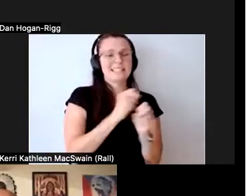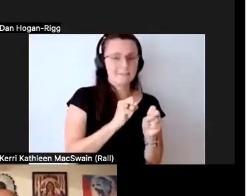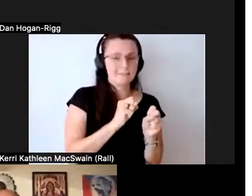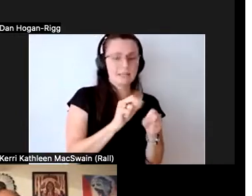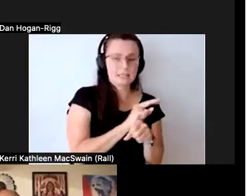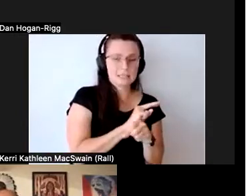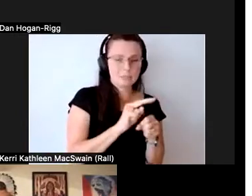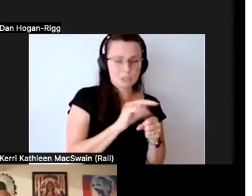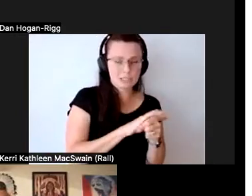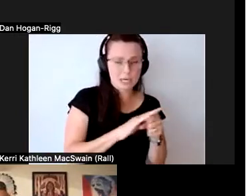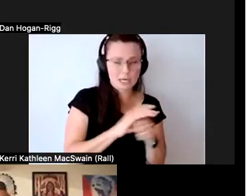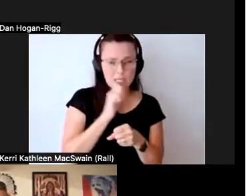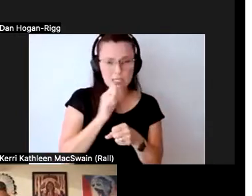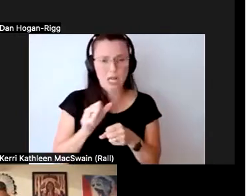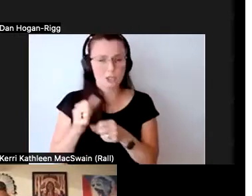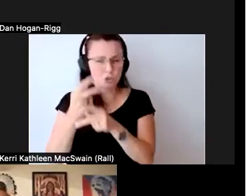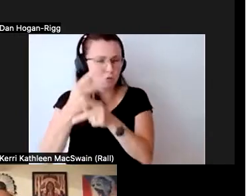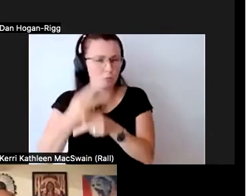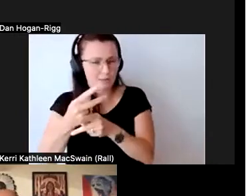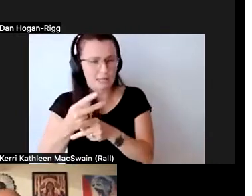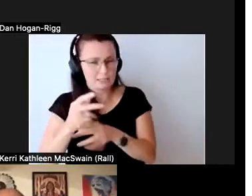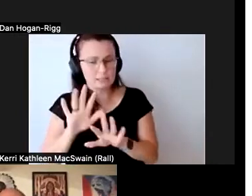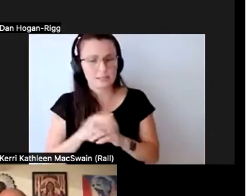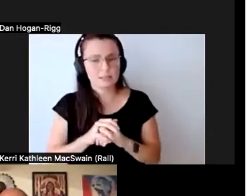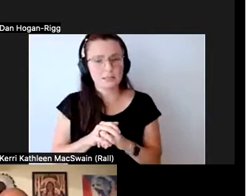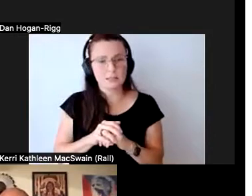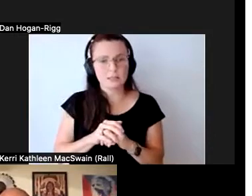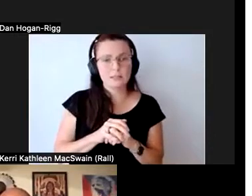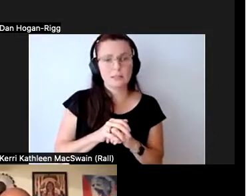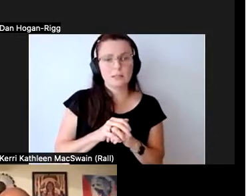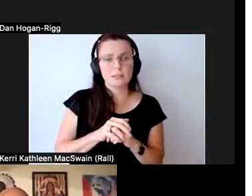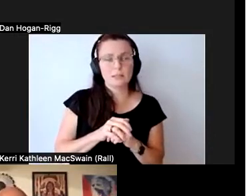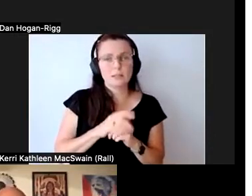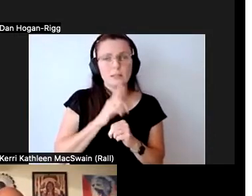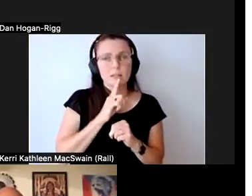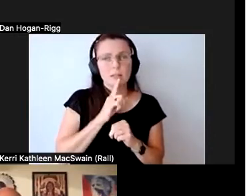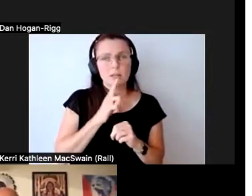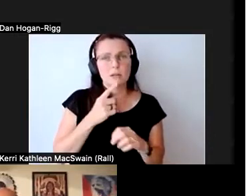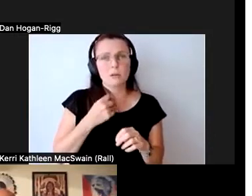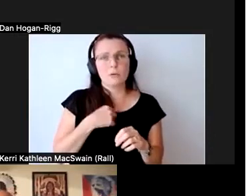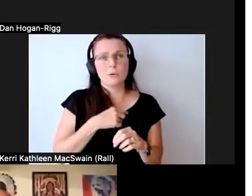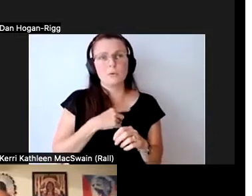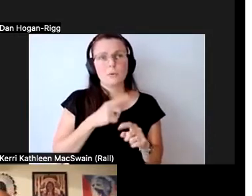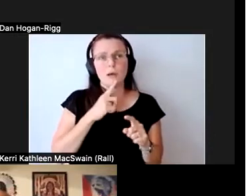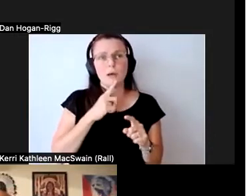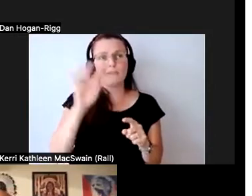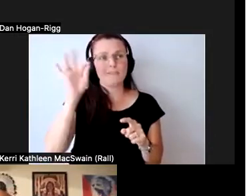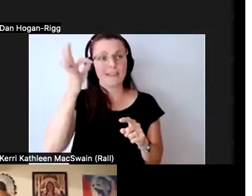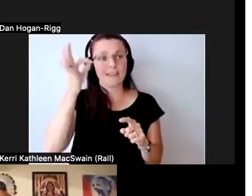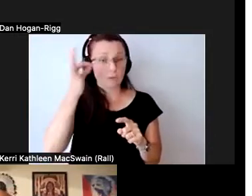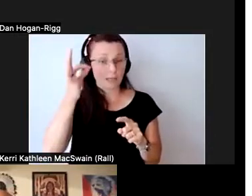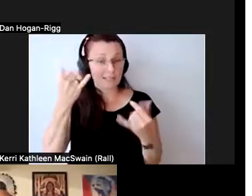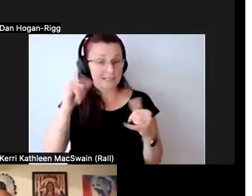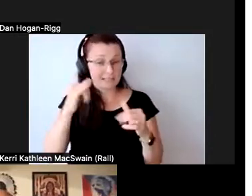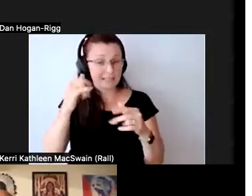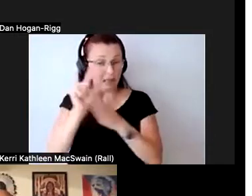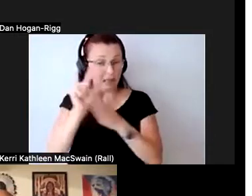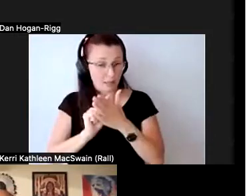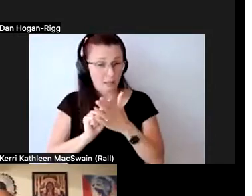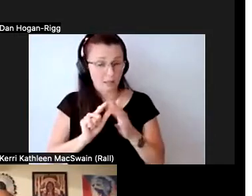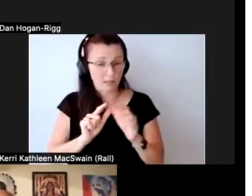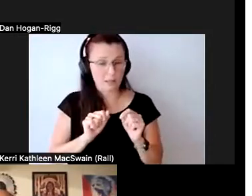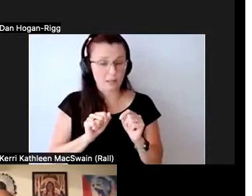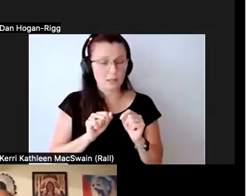to pay them through any kind of funding because federally it's still illegal, and I think someone asked that question. What keeps it illegal